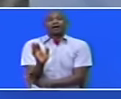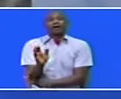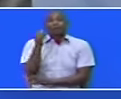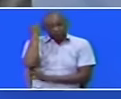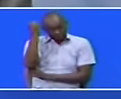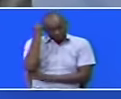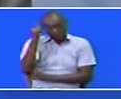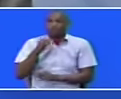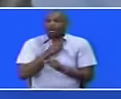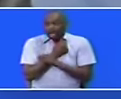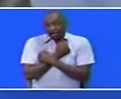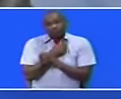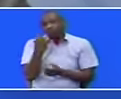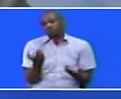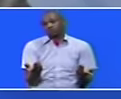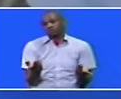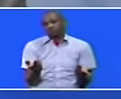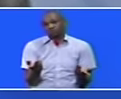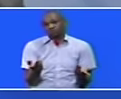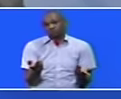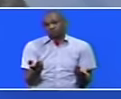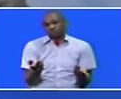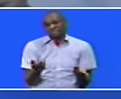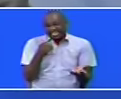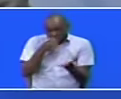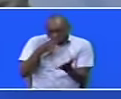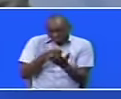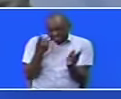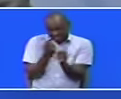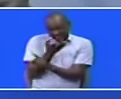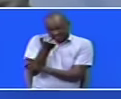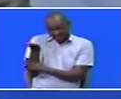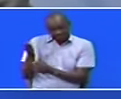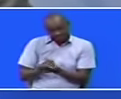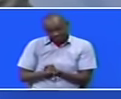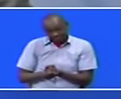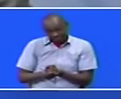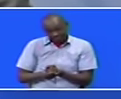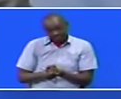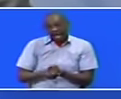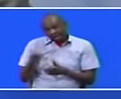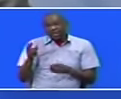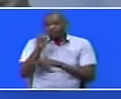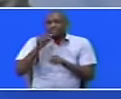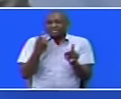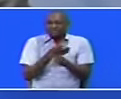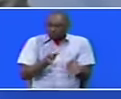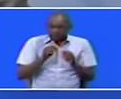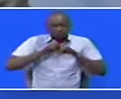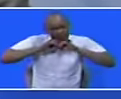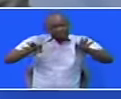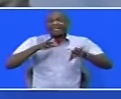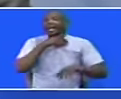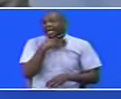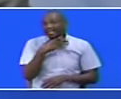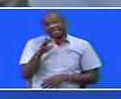political affiliation. The media, including social media, are being used to spread